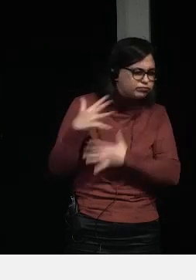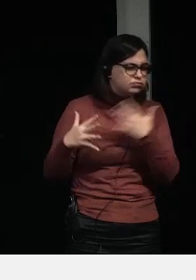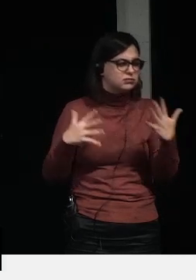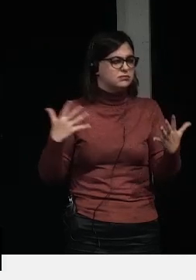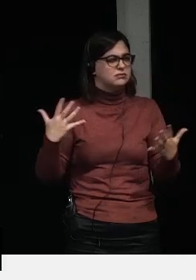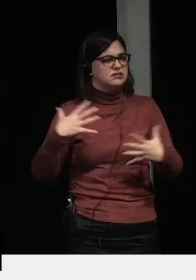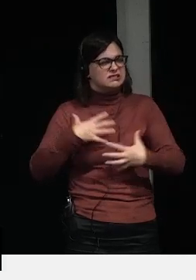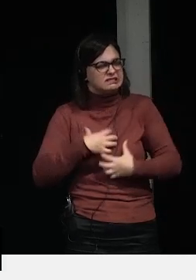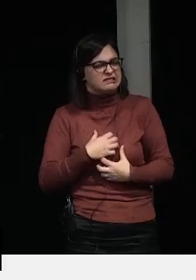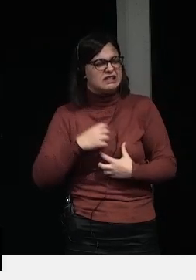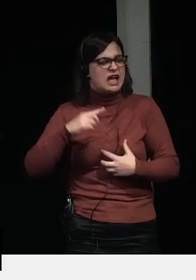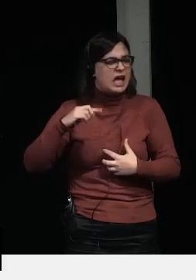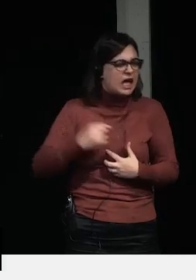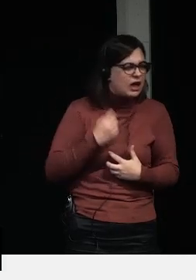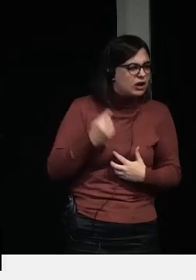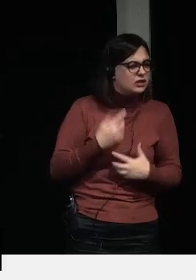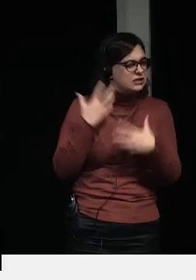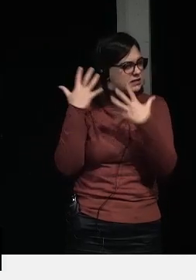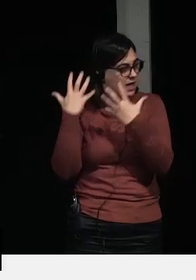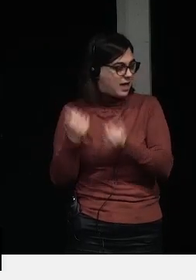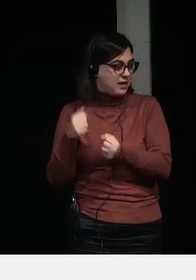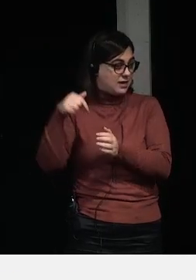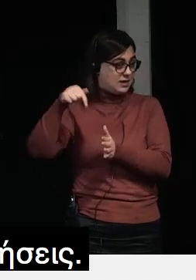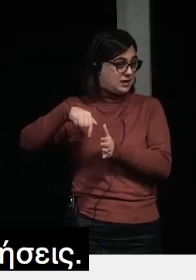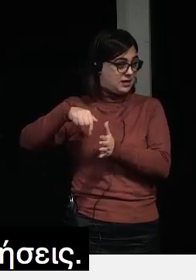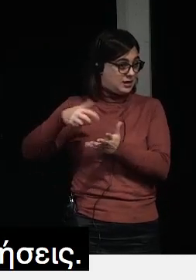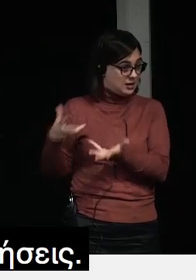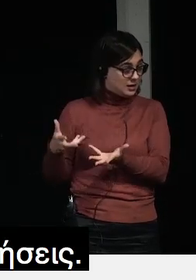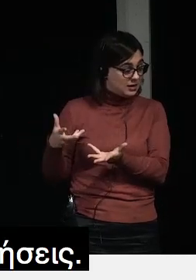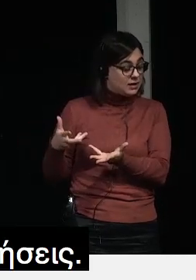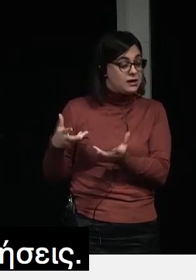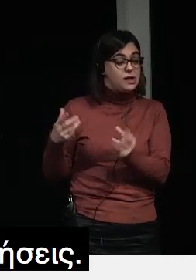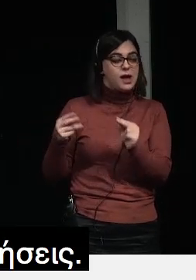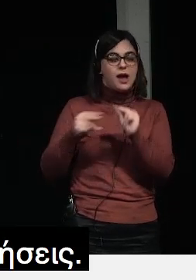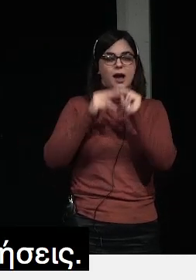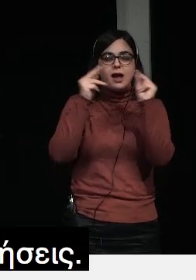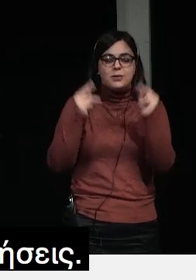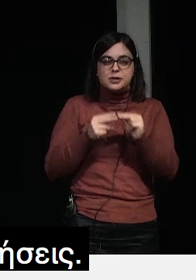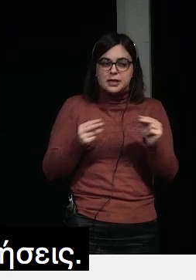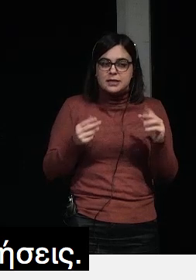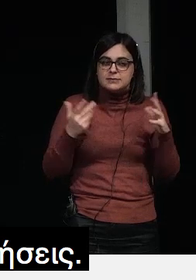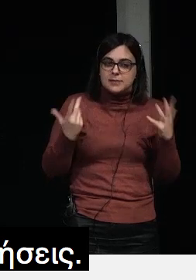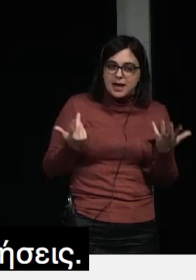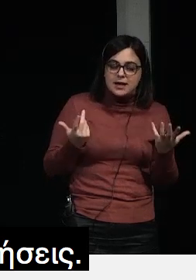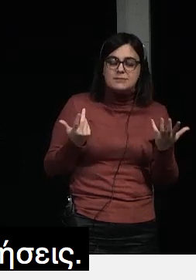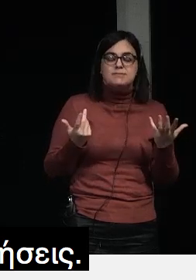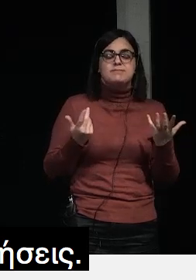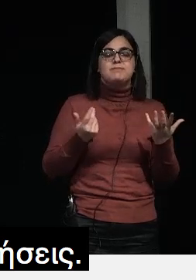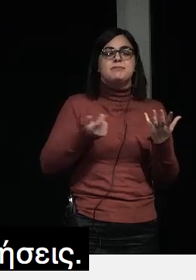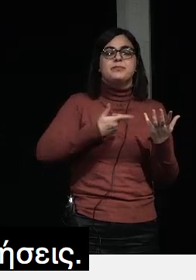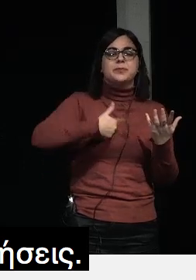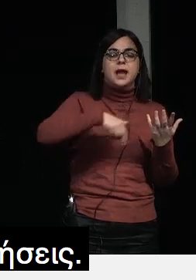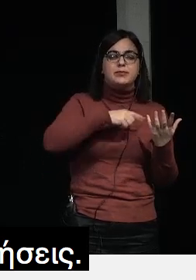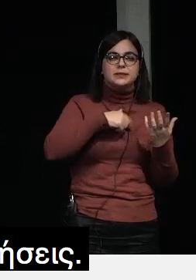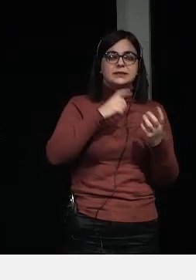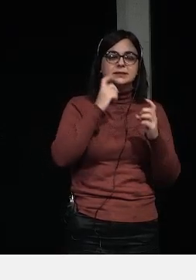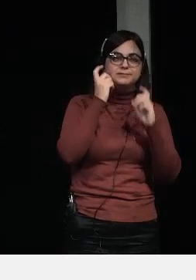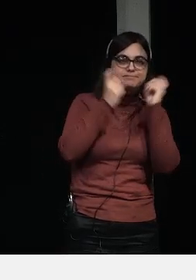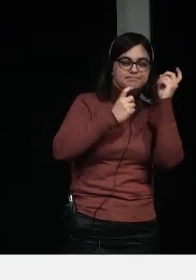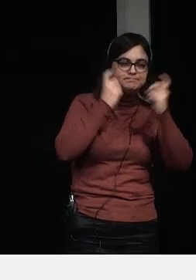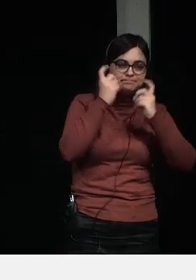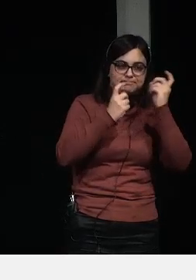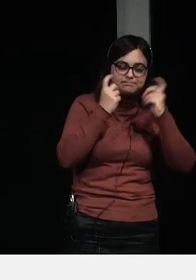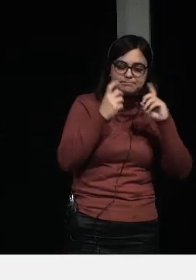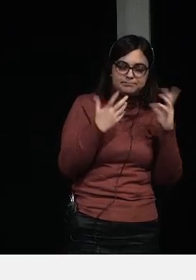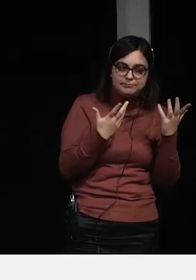with the people involved in the restorative justice meetings. Perhaps this is the point on which you may have the most questions, so I